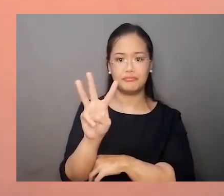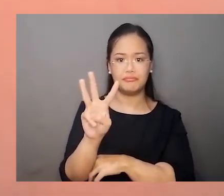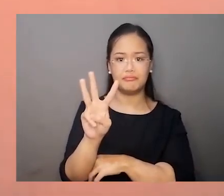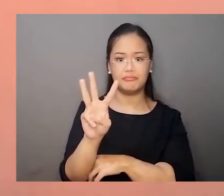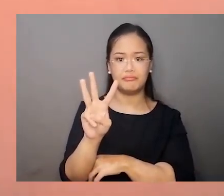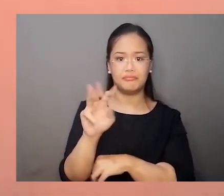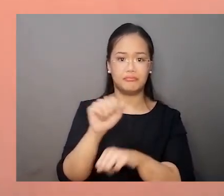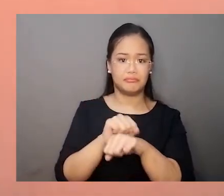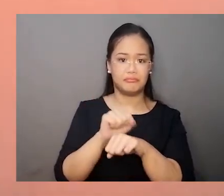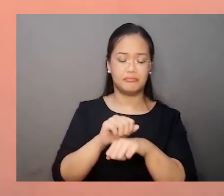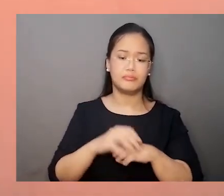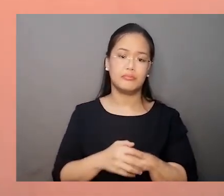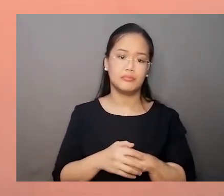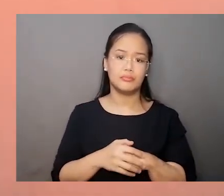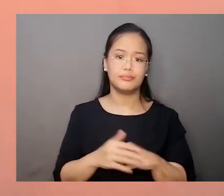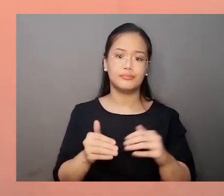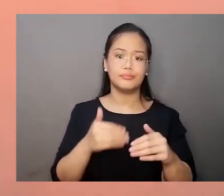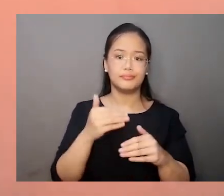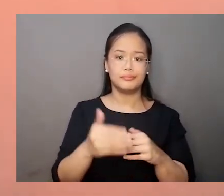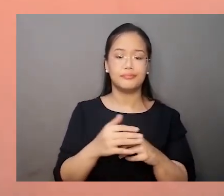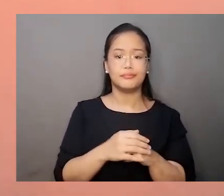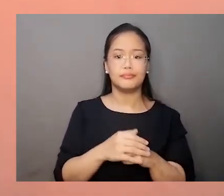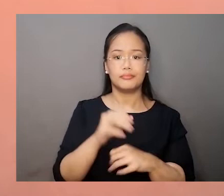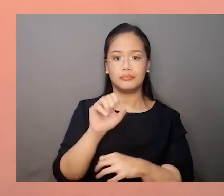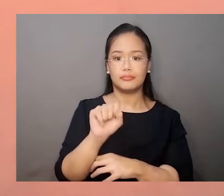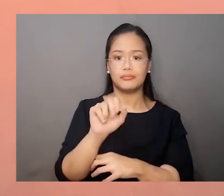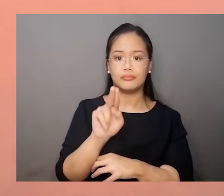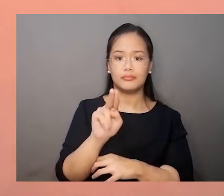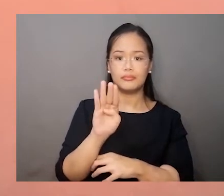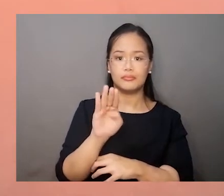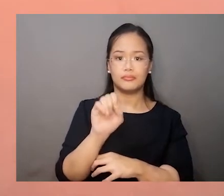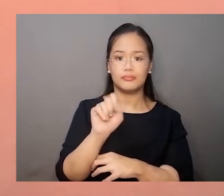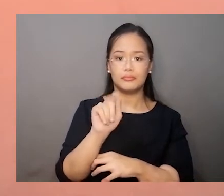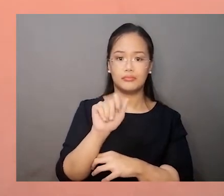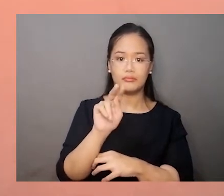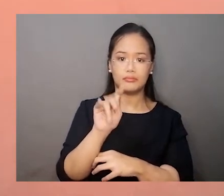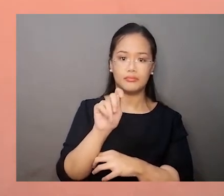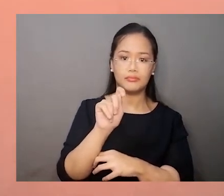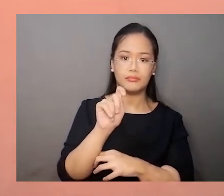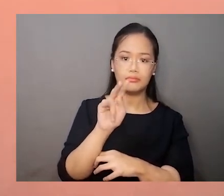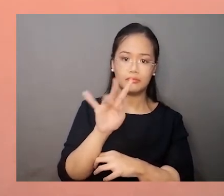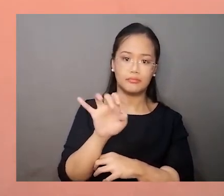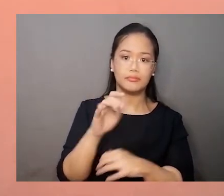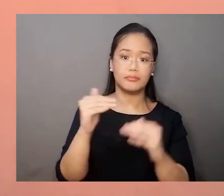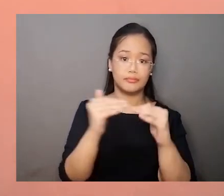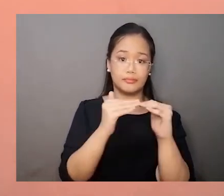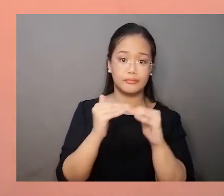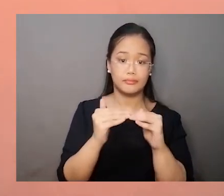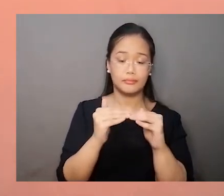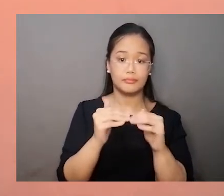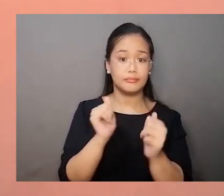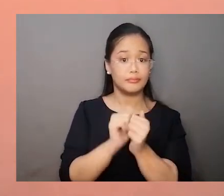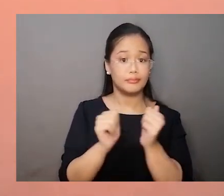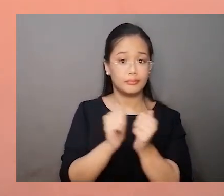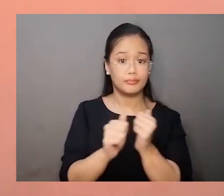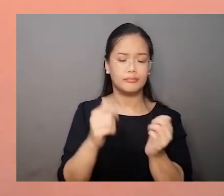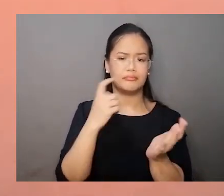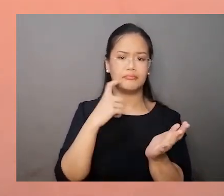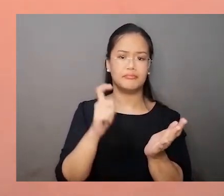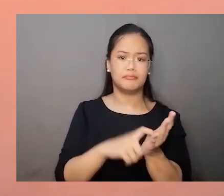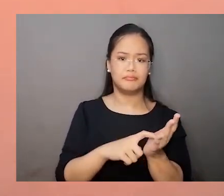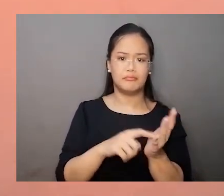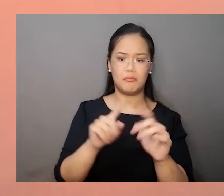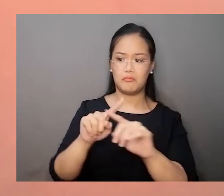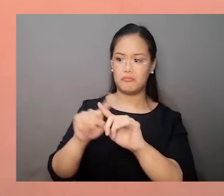Substantive equality. Substantive equality is equality that recognizes the differences between women